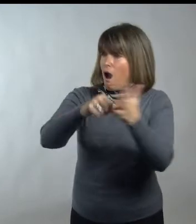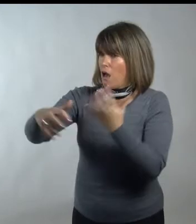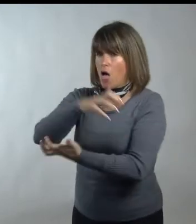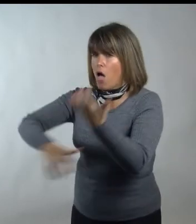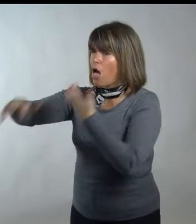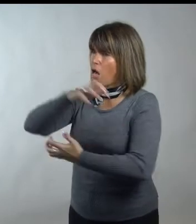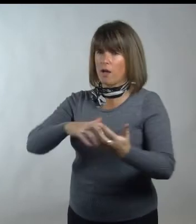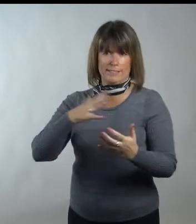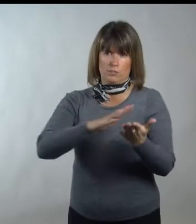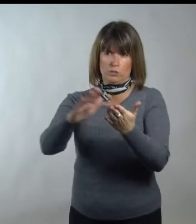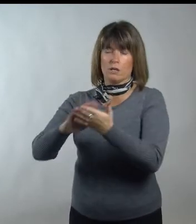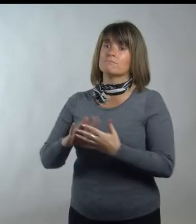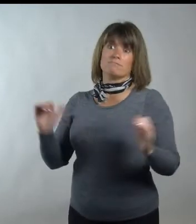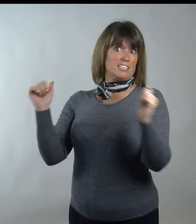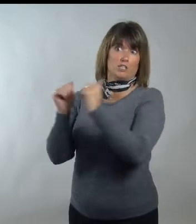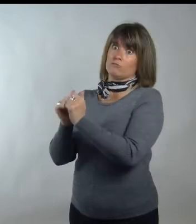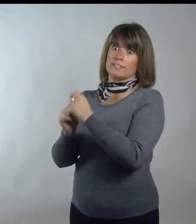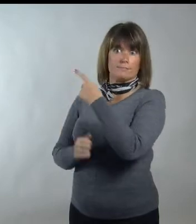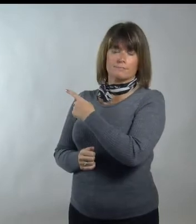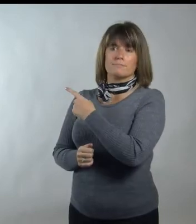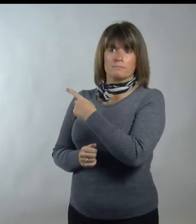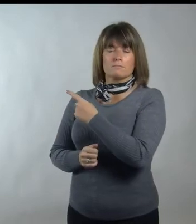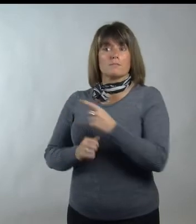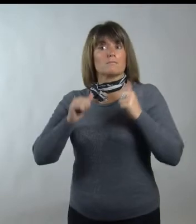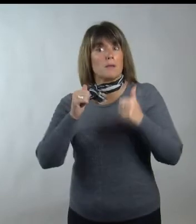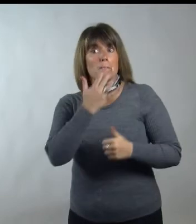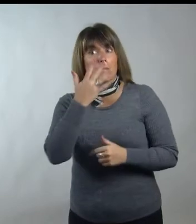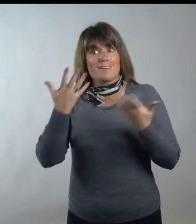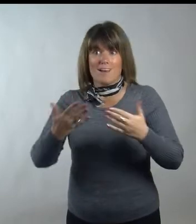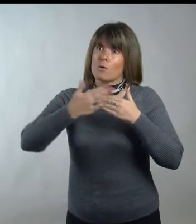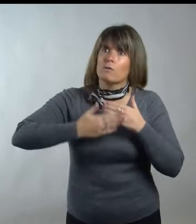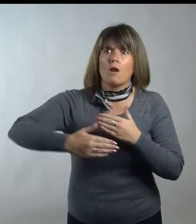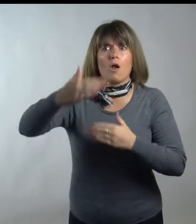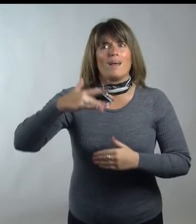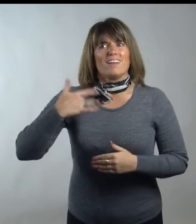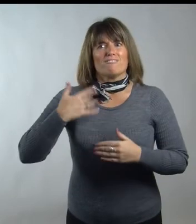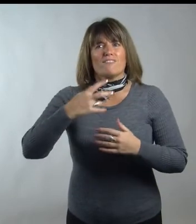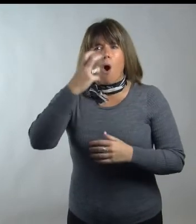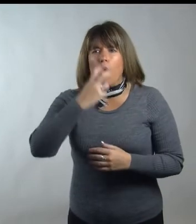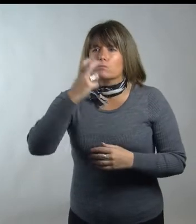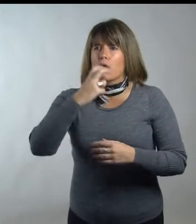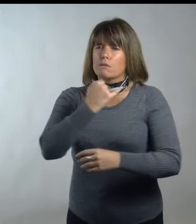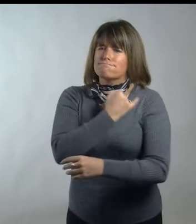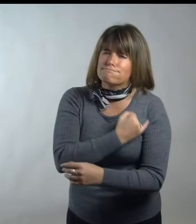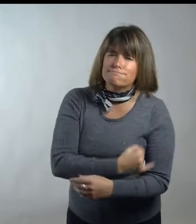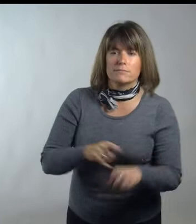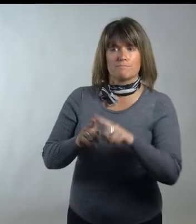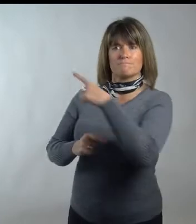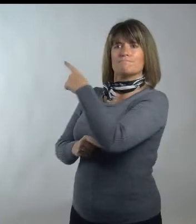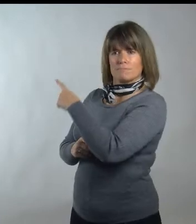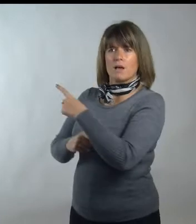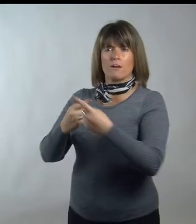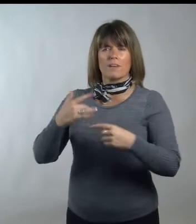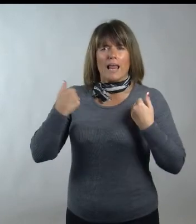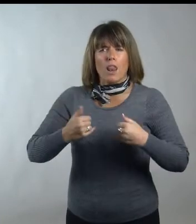its biggest challenges ever, and we agree. The good news is that people are living much longer, but many older people are frail